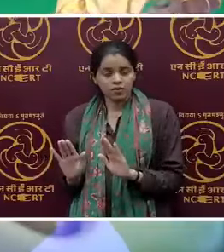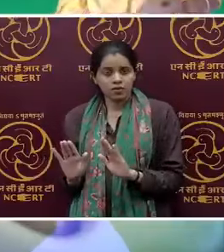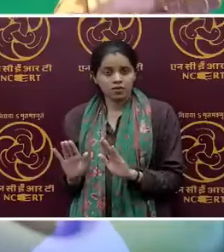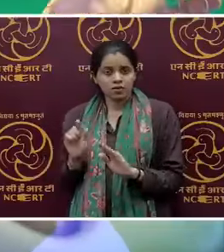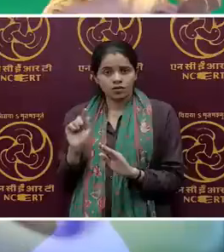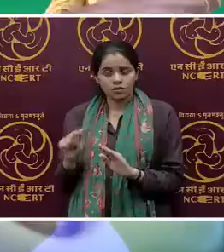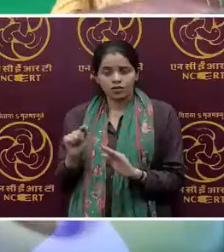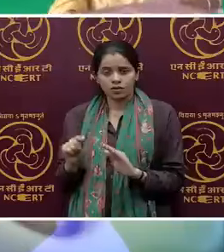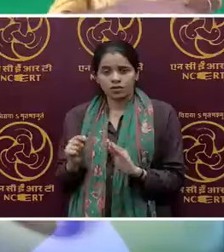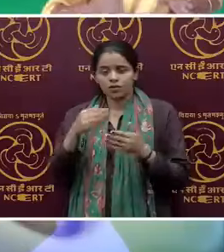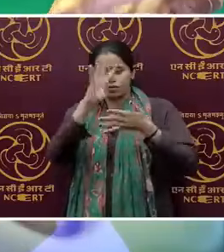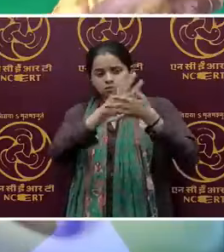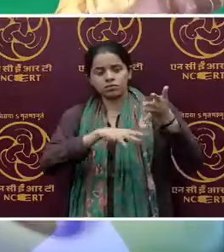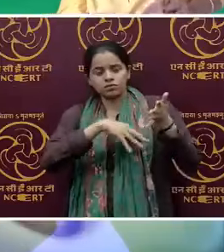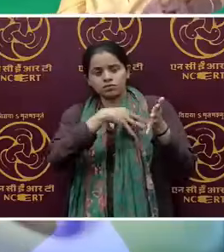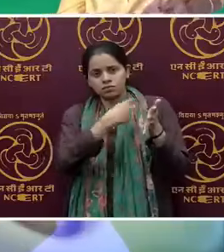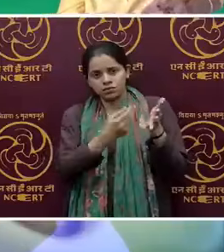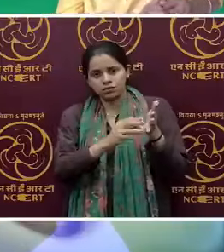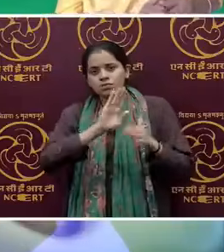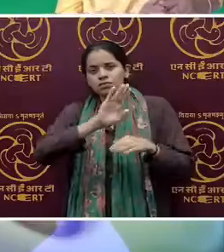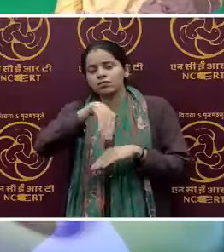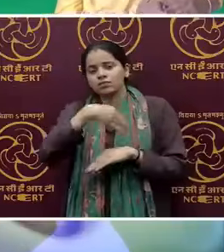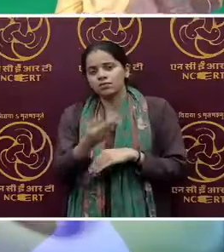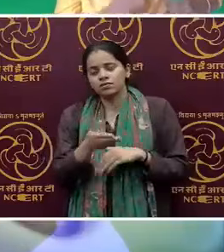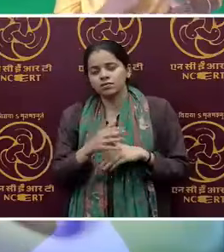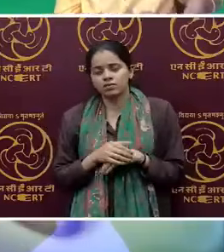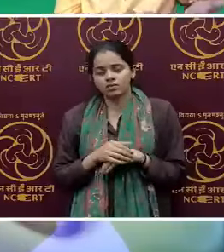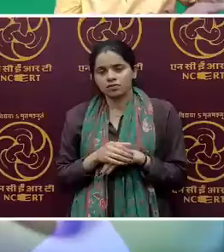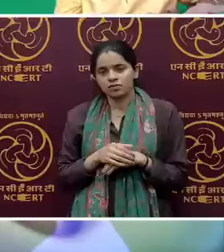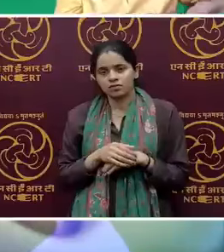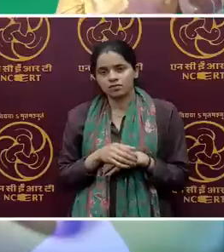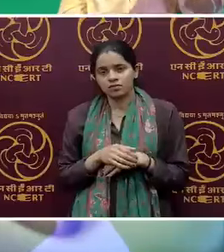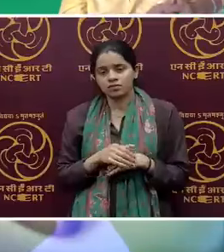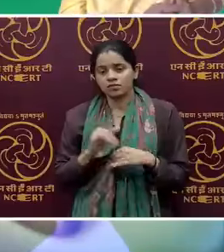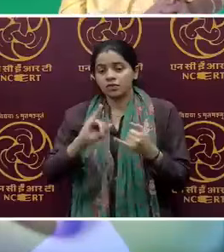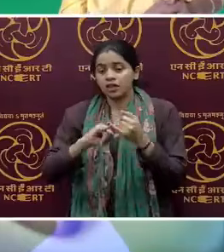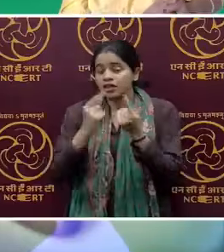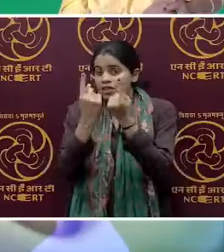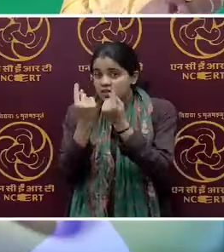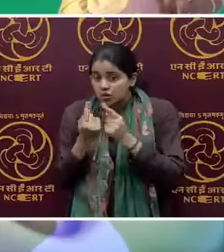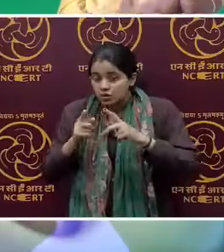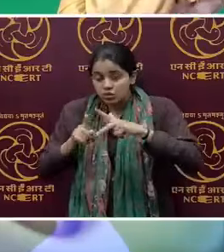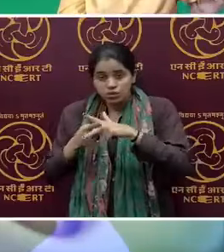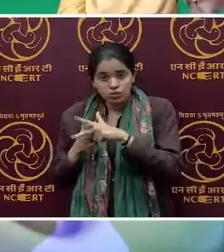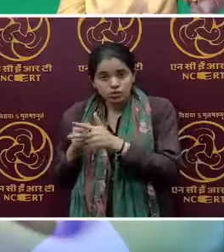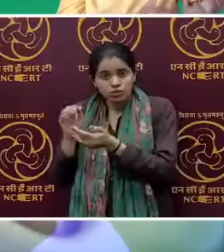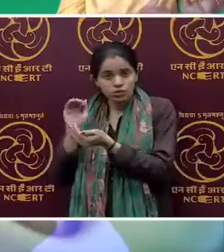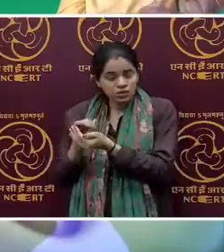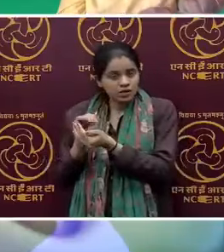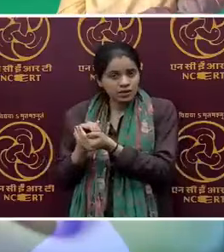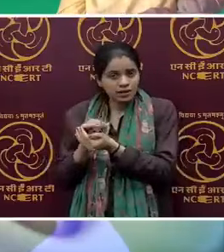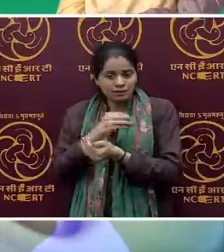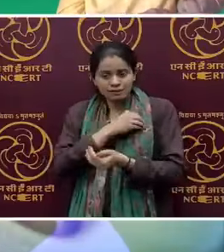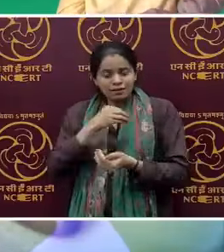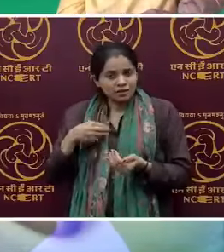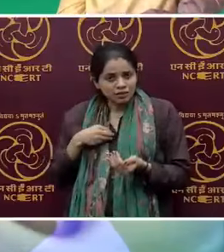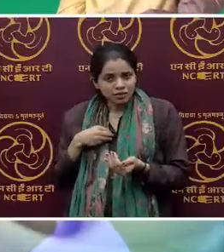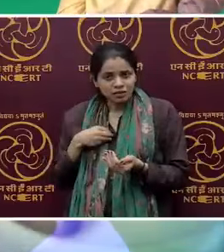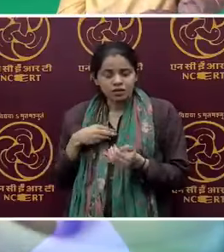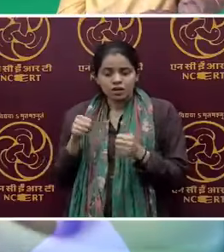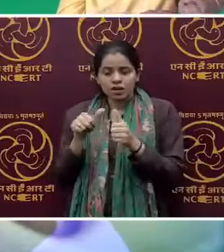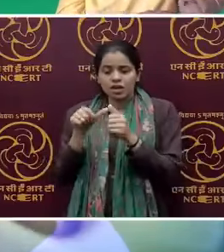the referral chart. We can come back to this later on. But the screening tools that we have is InClean, that we use in